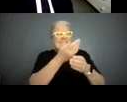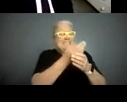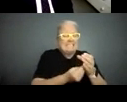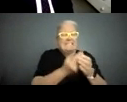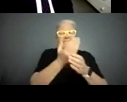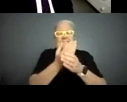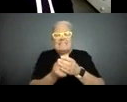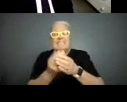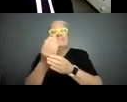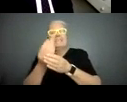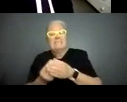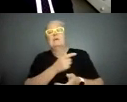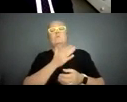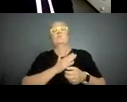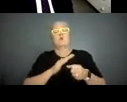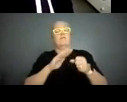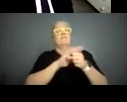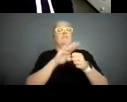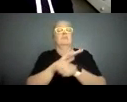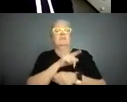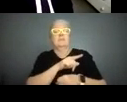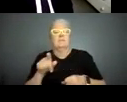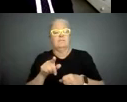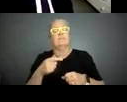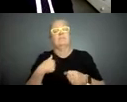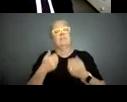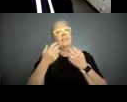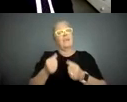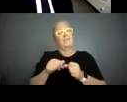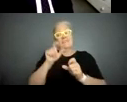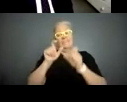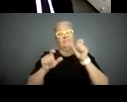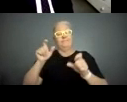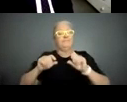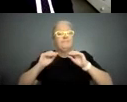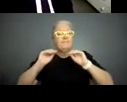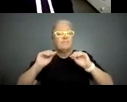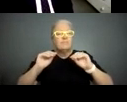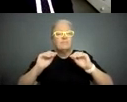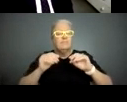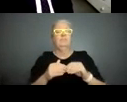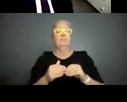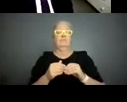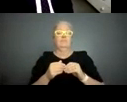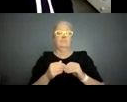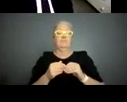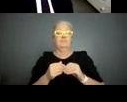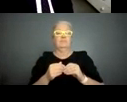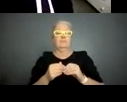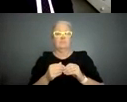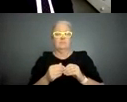certain curriculums for teachers, which is called a B.Ed or a M.Ed, where they study to become